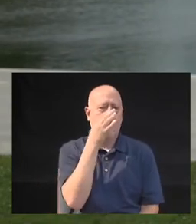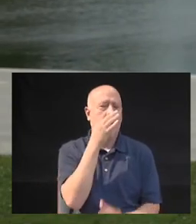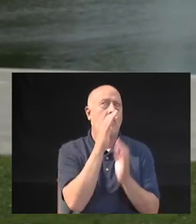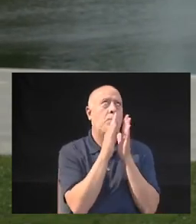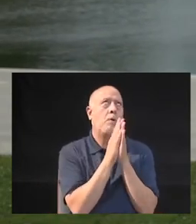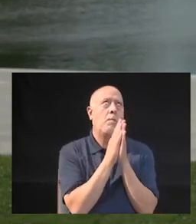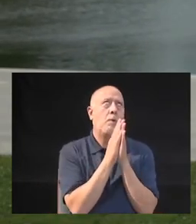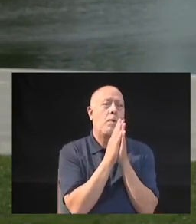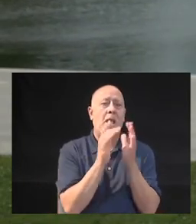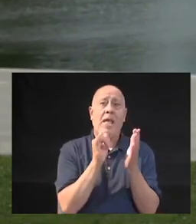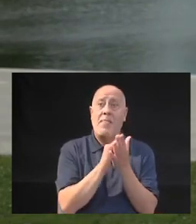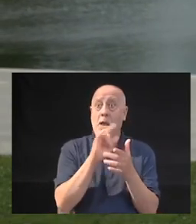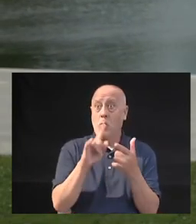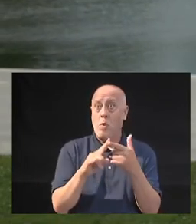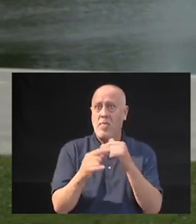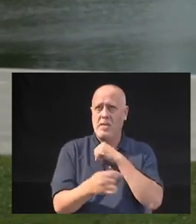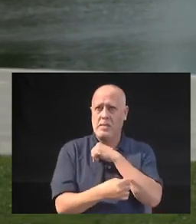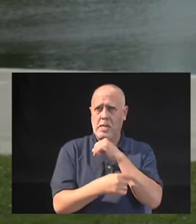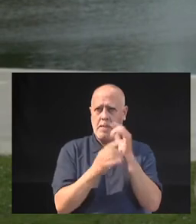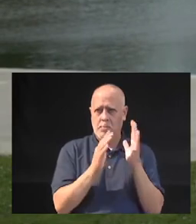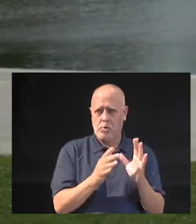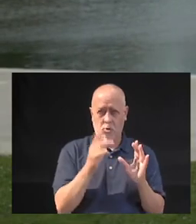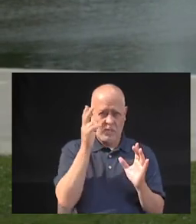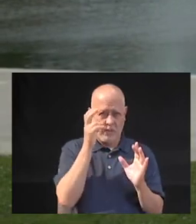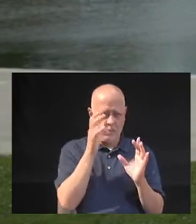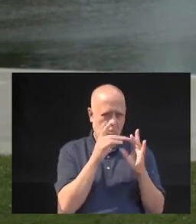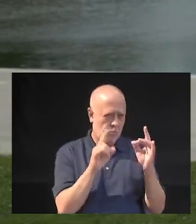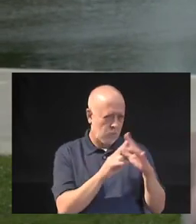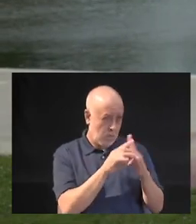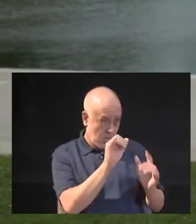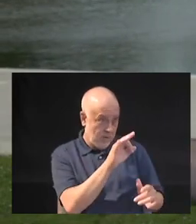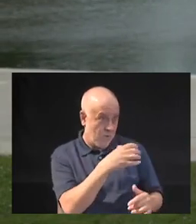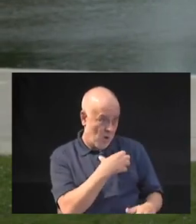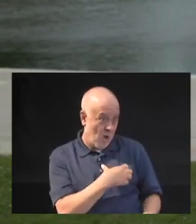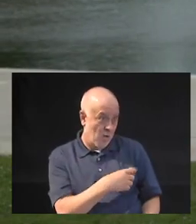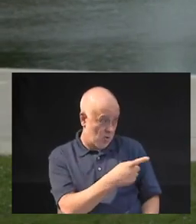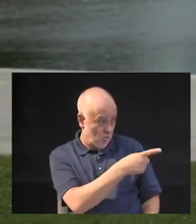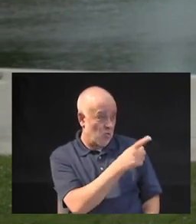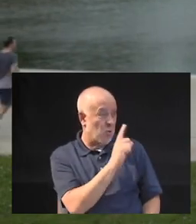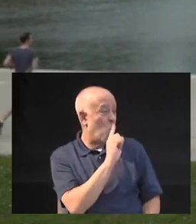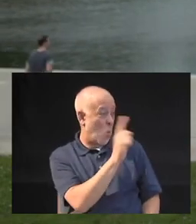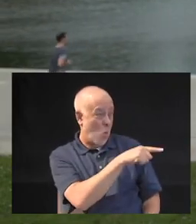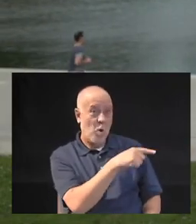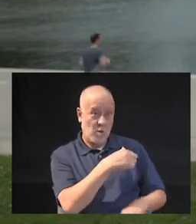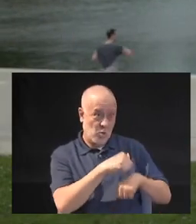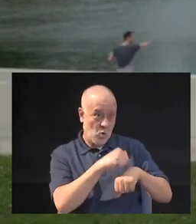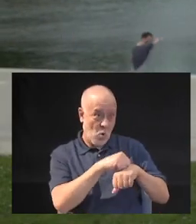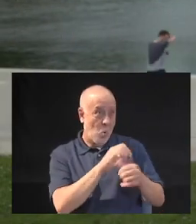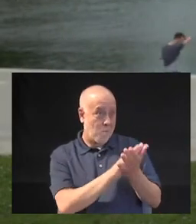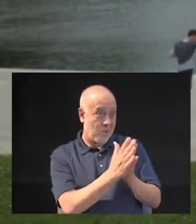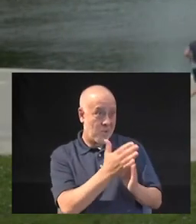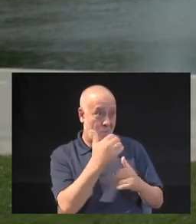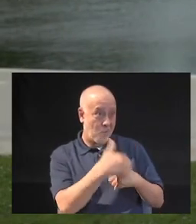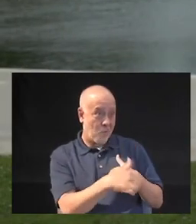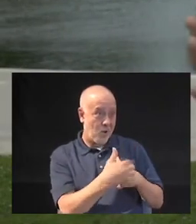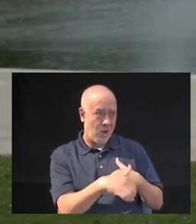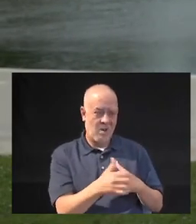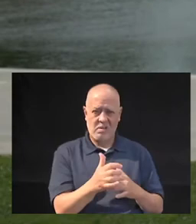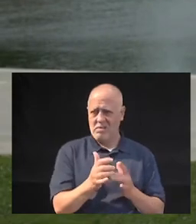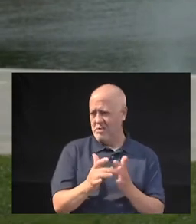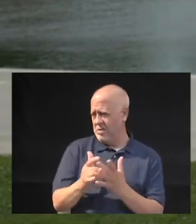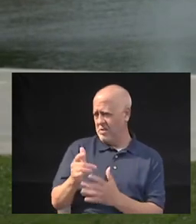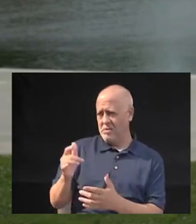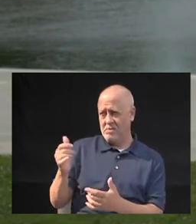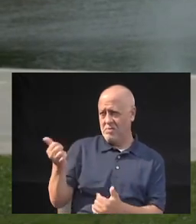praying. And that's when the tempter shows up. And the tempter says, you know, if you're hungry, you can turn these stones into bread. And Jesus rejects